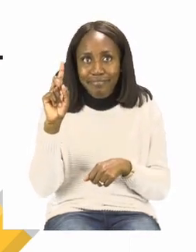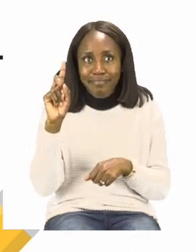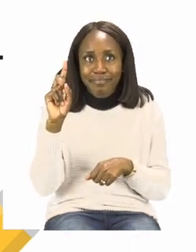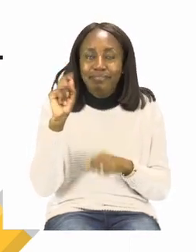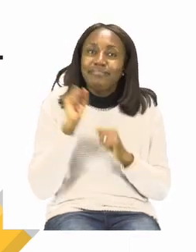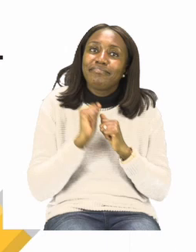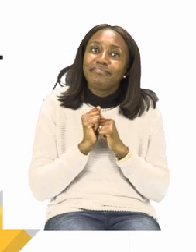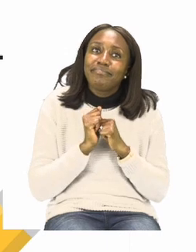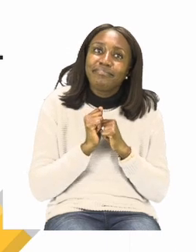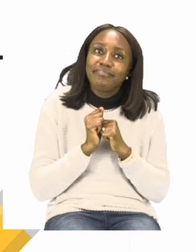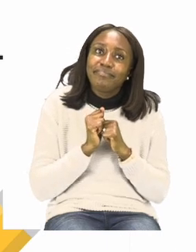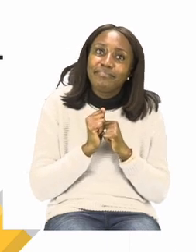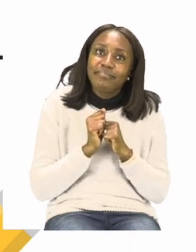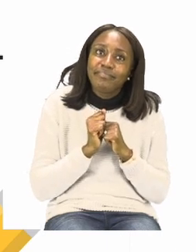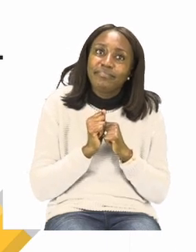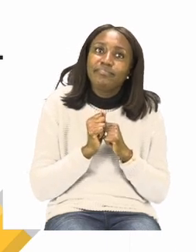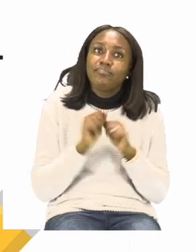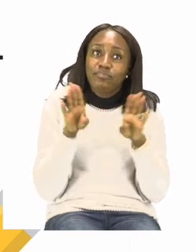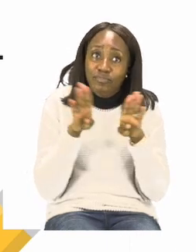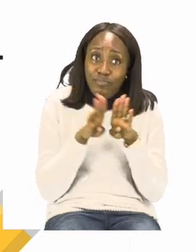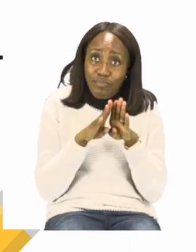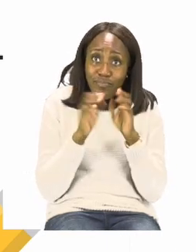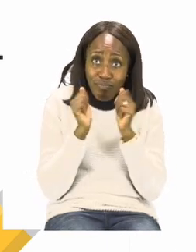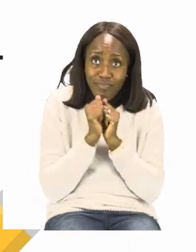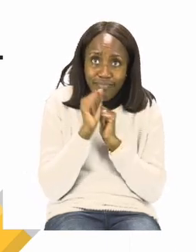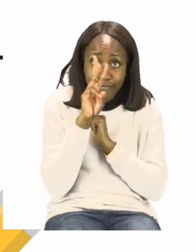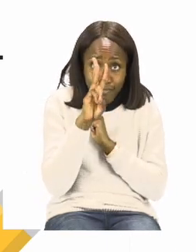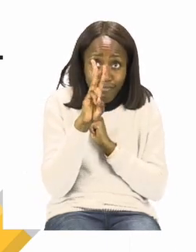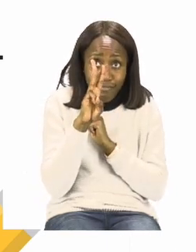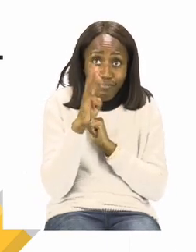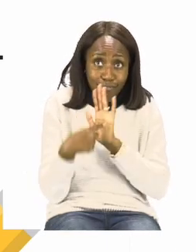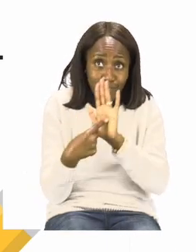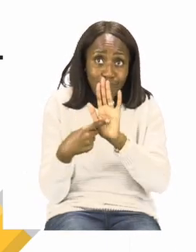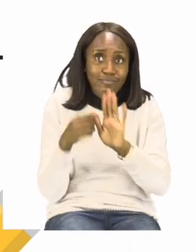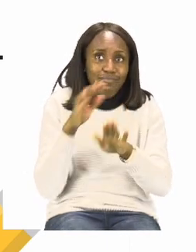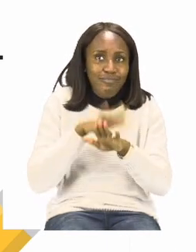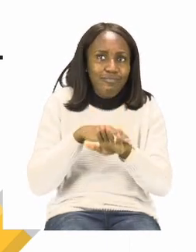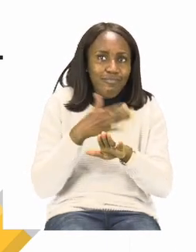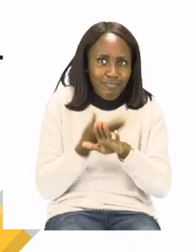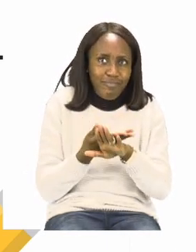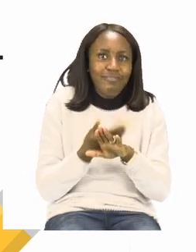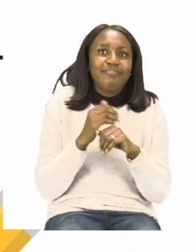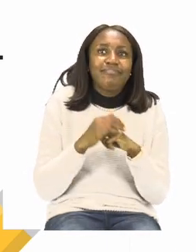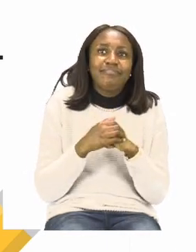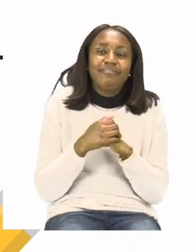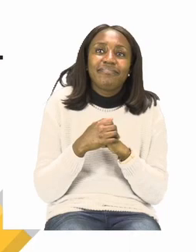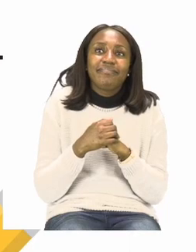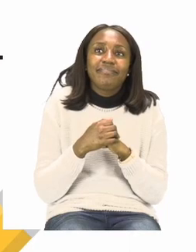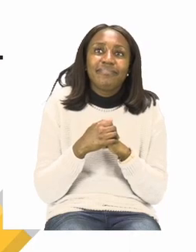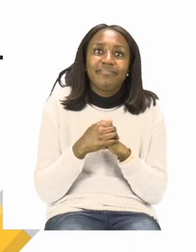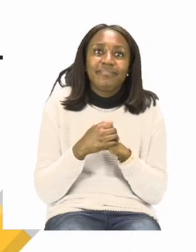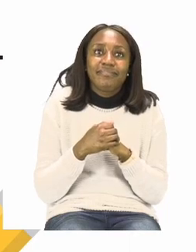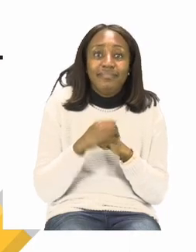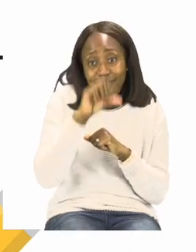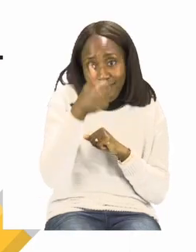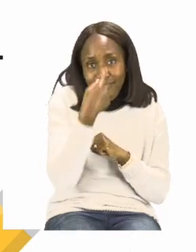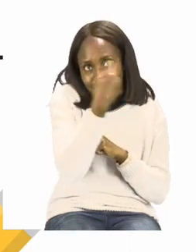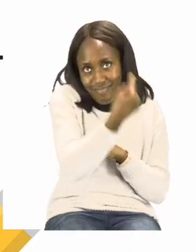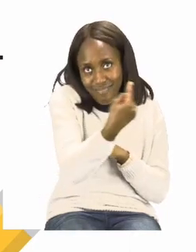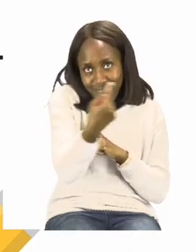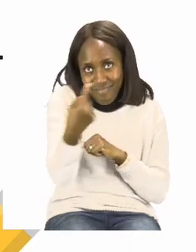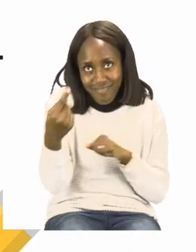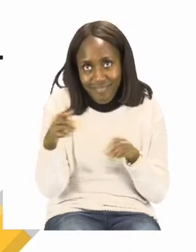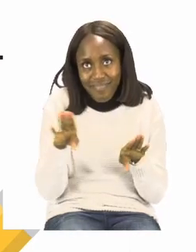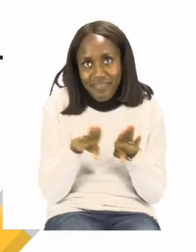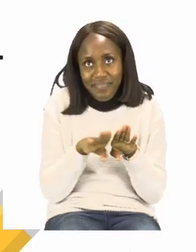We're going to do only 3 together so that we can see whether our answers will be correct. And then from there, it's up to you